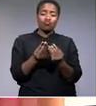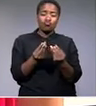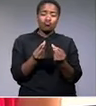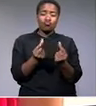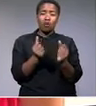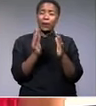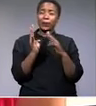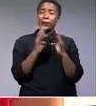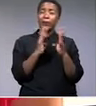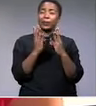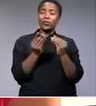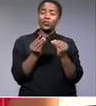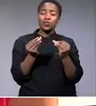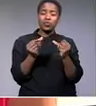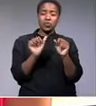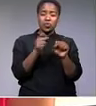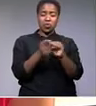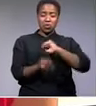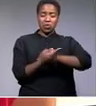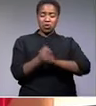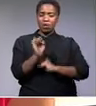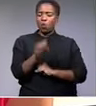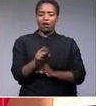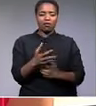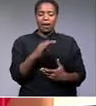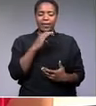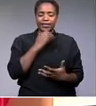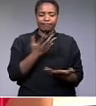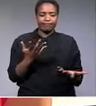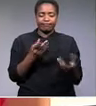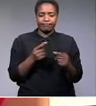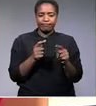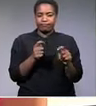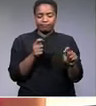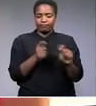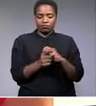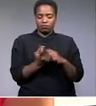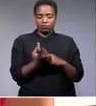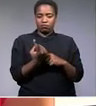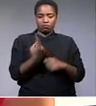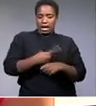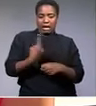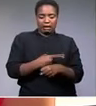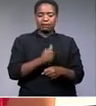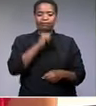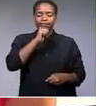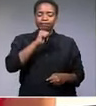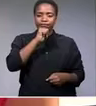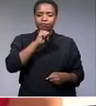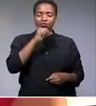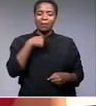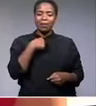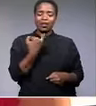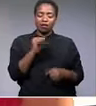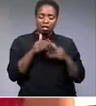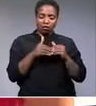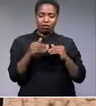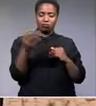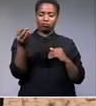to really sit across the interior. And there's nothing really that moves it over the next couple of days. So until that happens, we'll see that hot weather